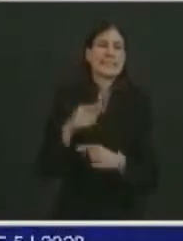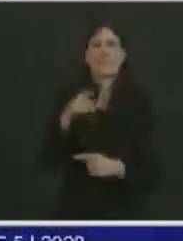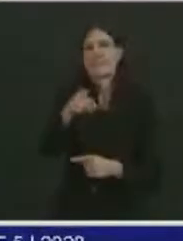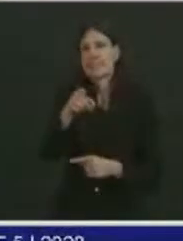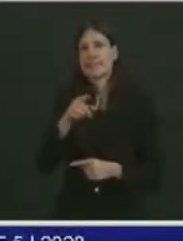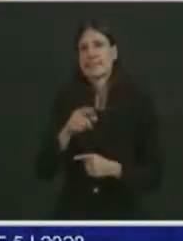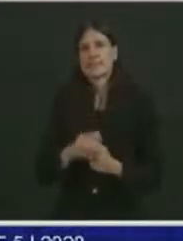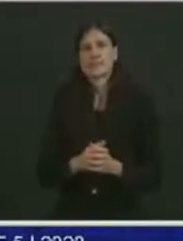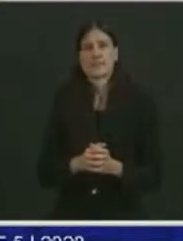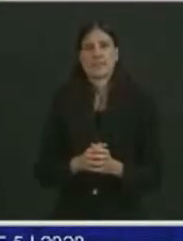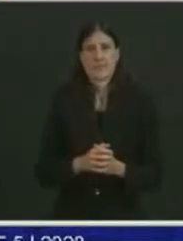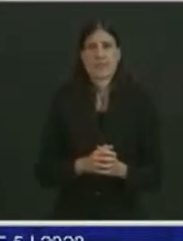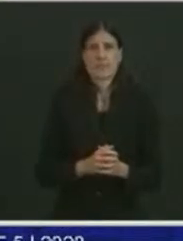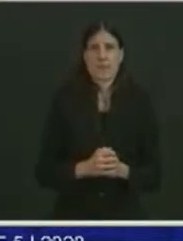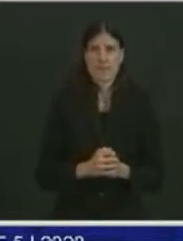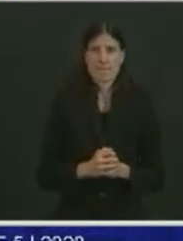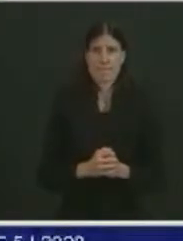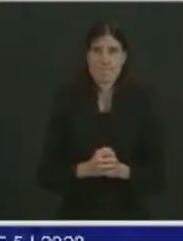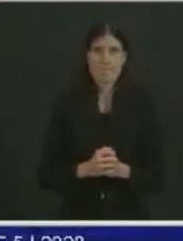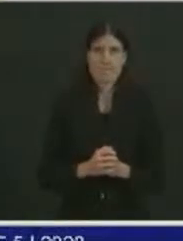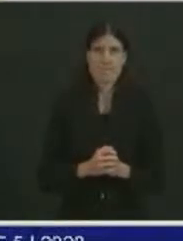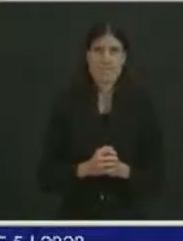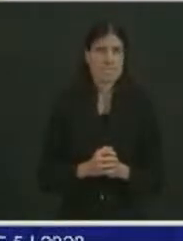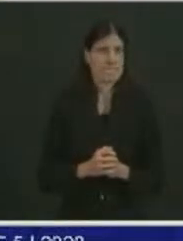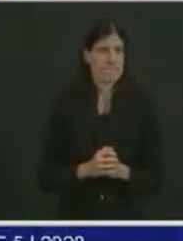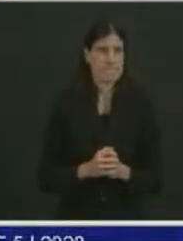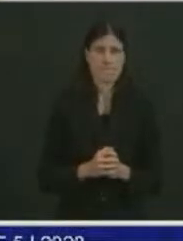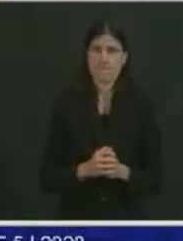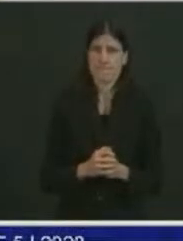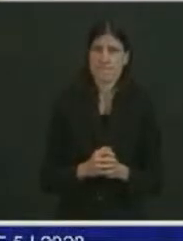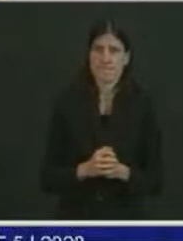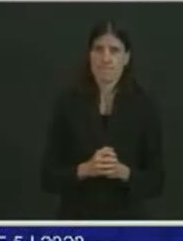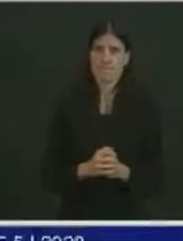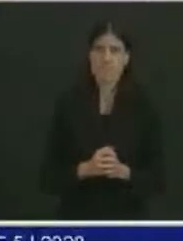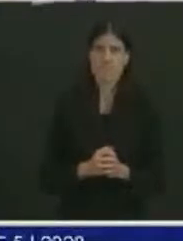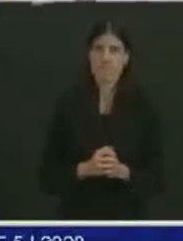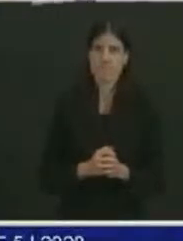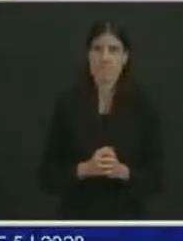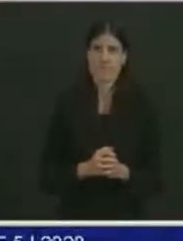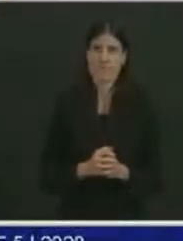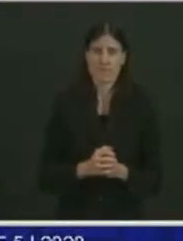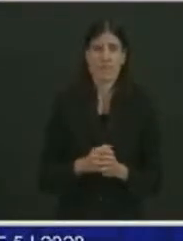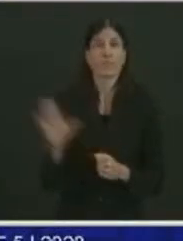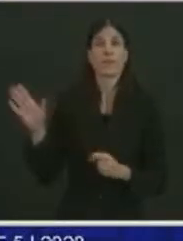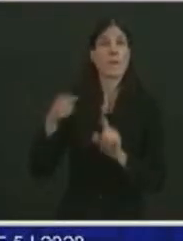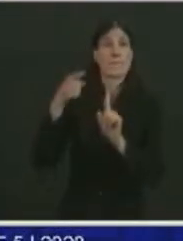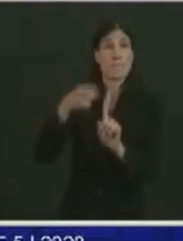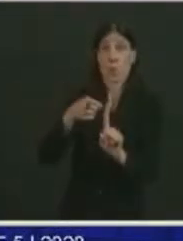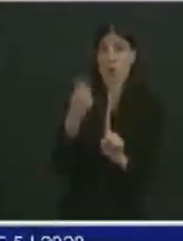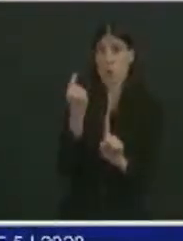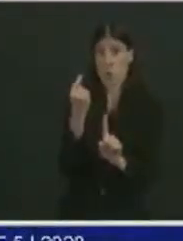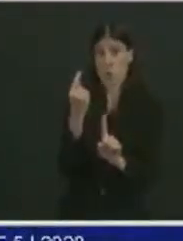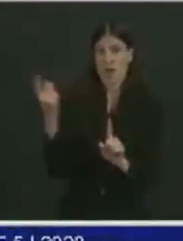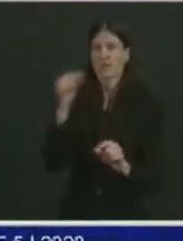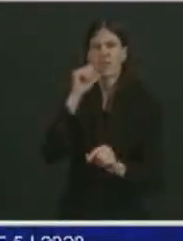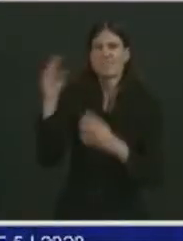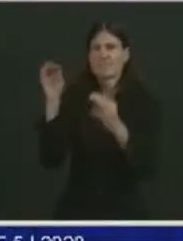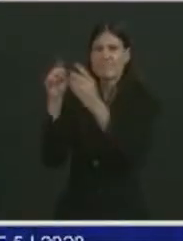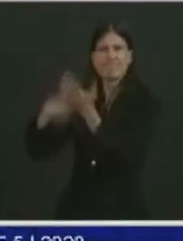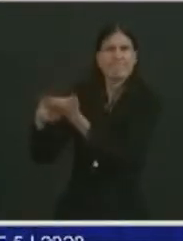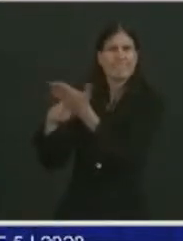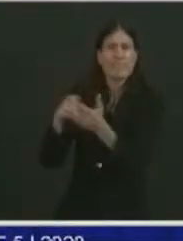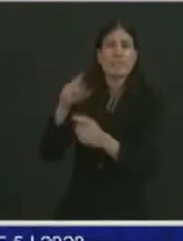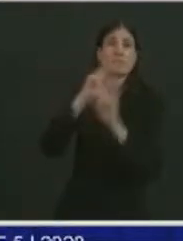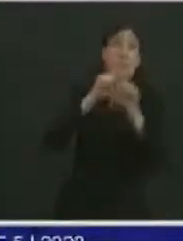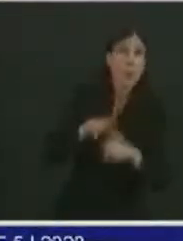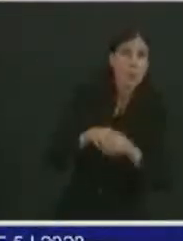time. I'm open to. Why no response to the letters? I haven't been aware of the letters, but